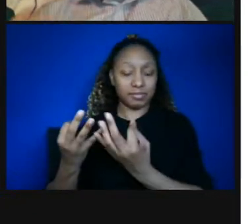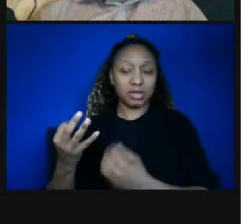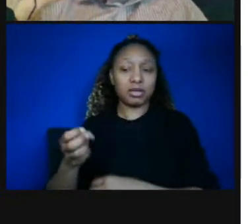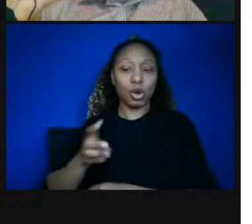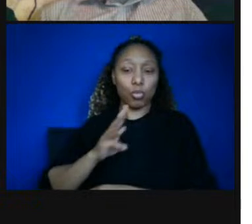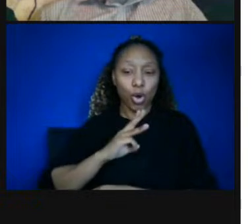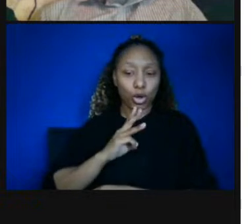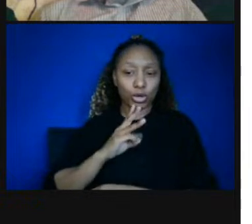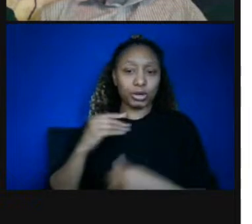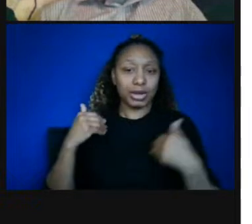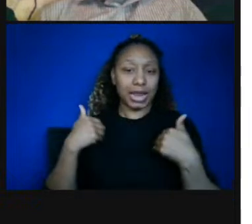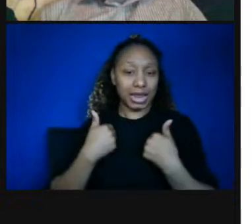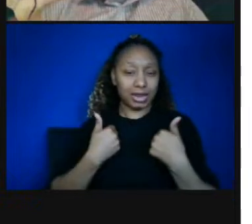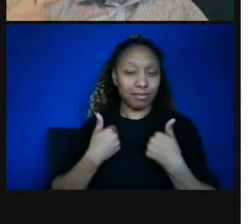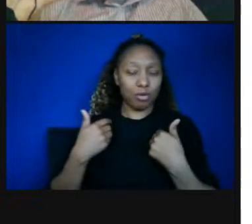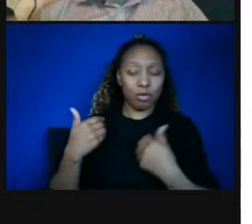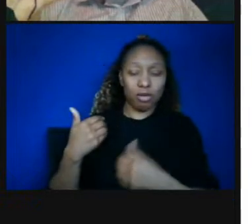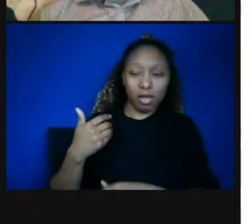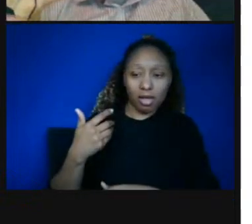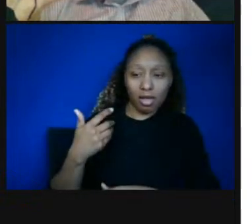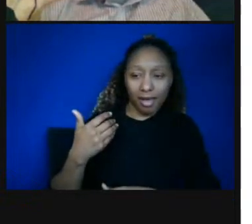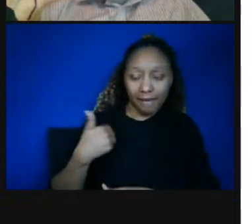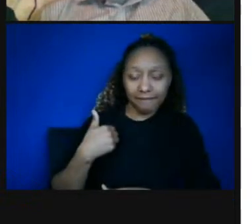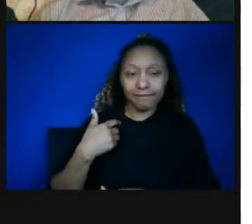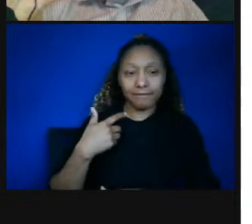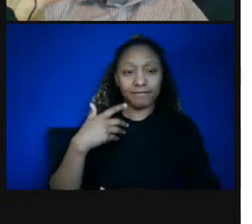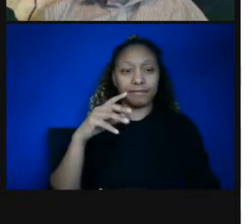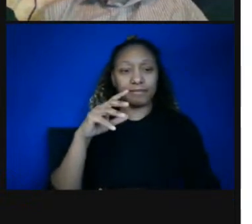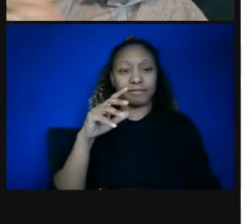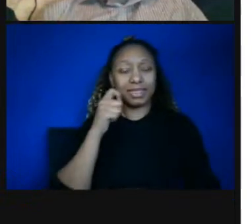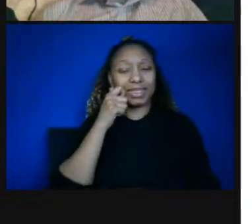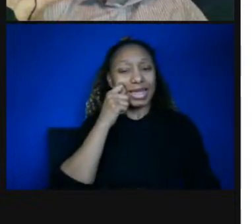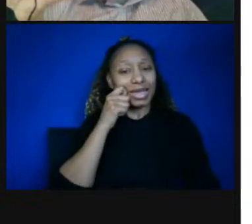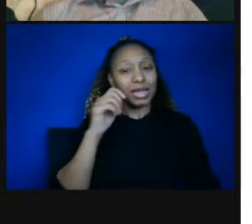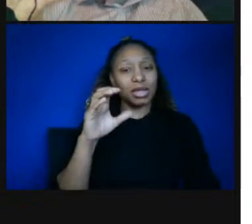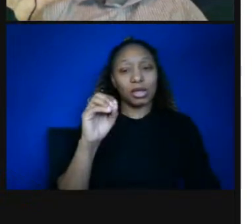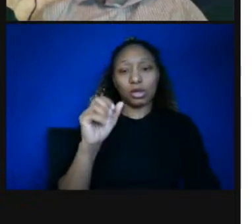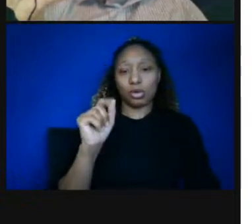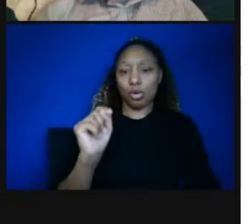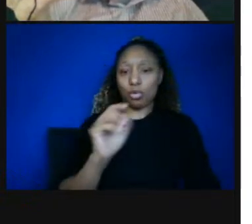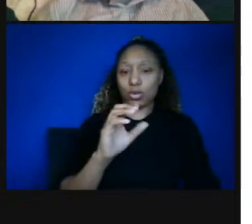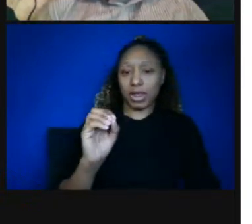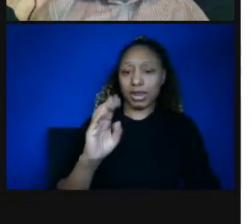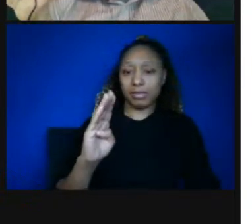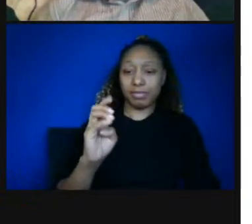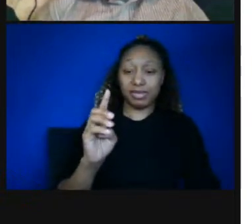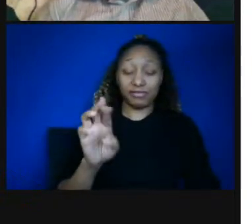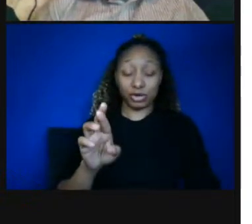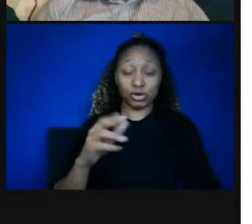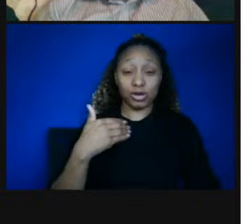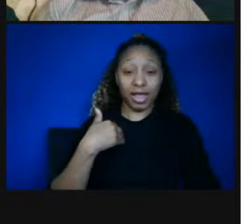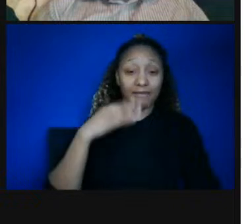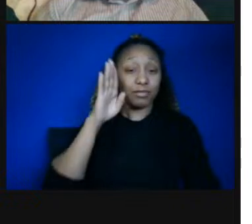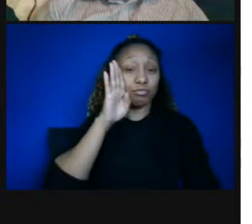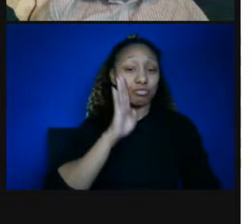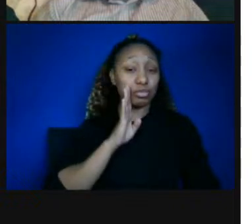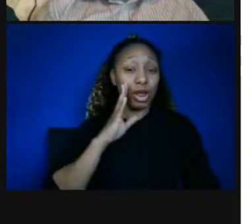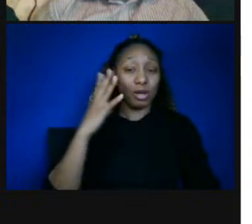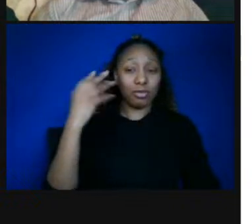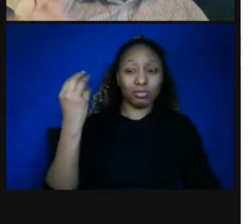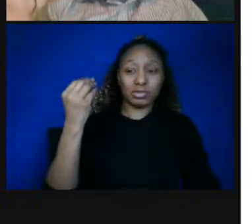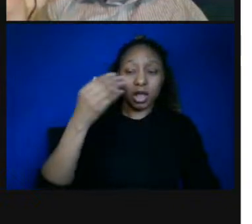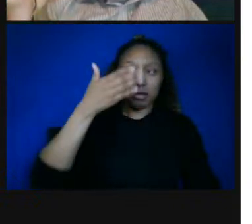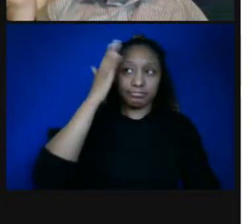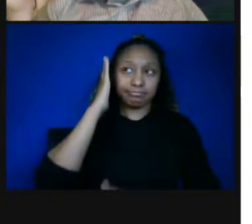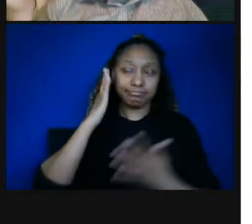have a musk to them. They also have these thick coats. One of the things about muskrats and beavers, they have this brown outer coat, which is their outer coat,